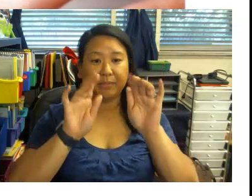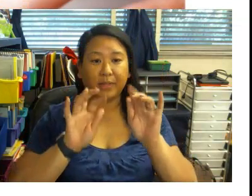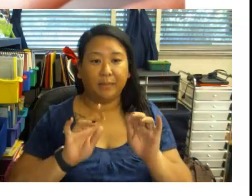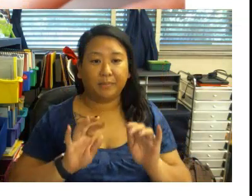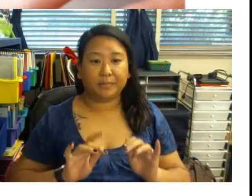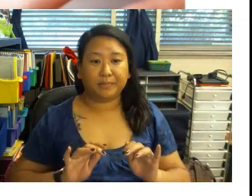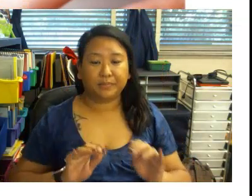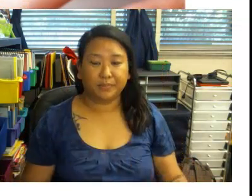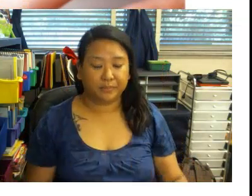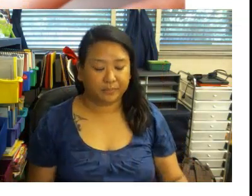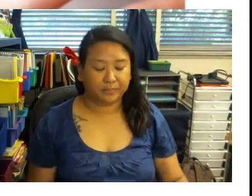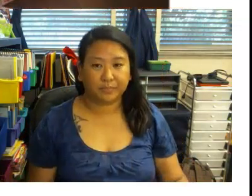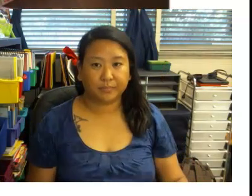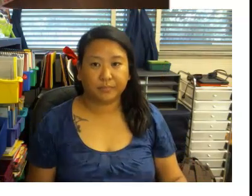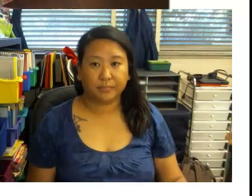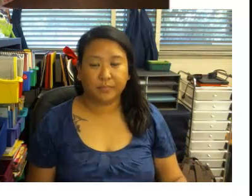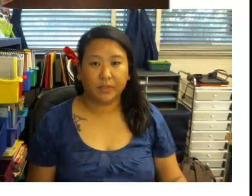Type something up.